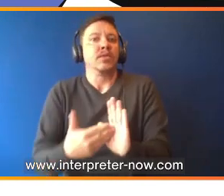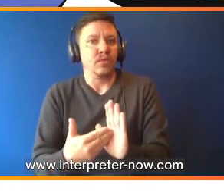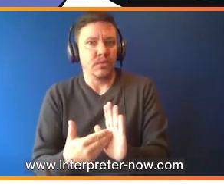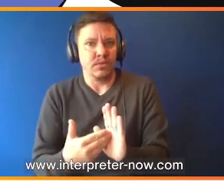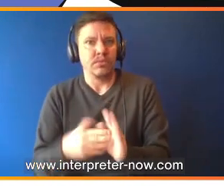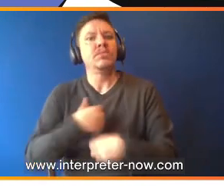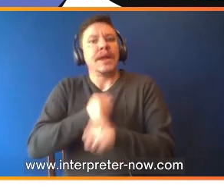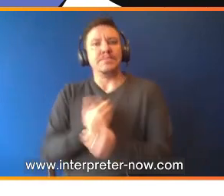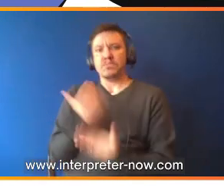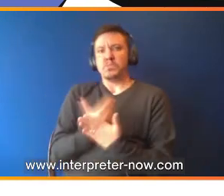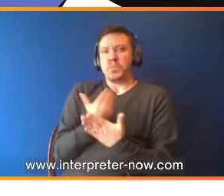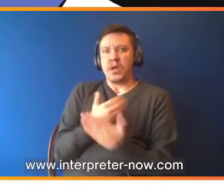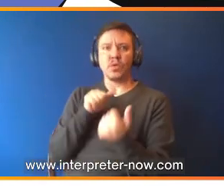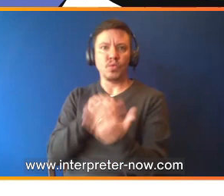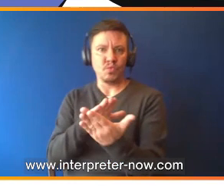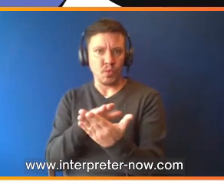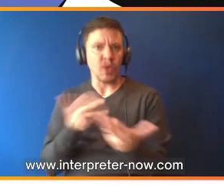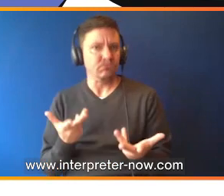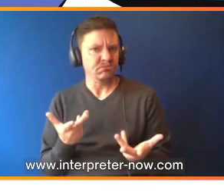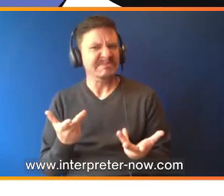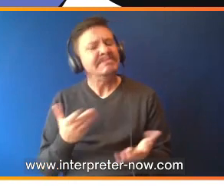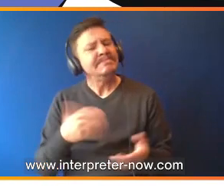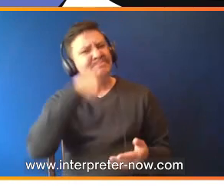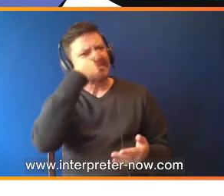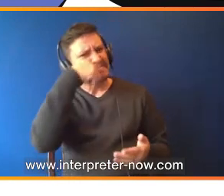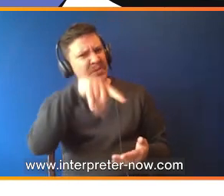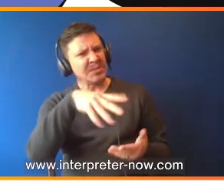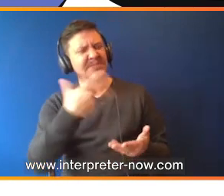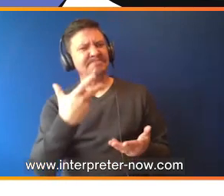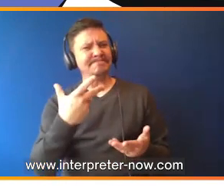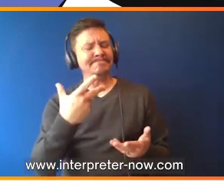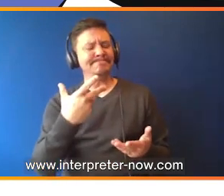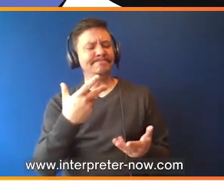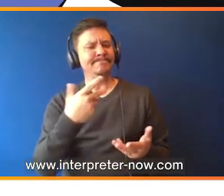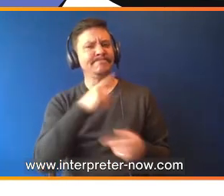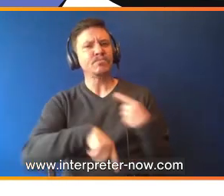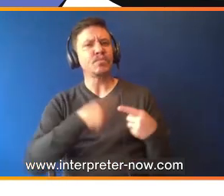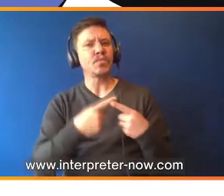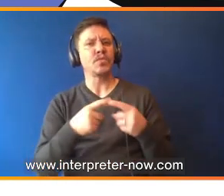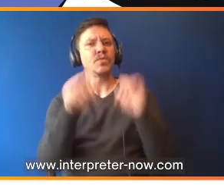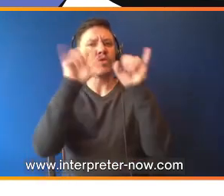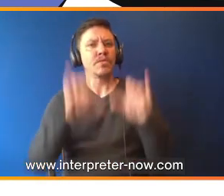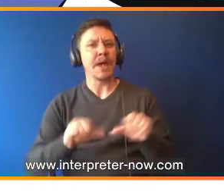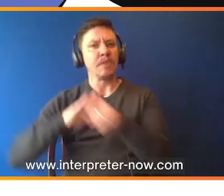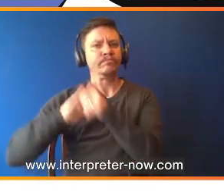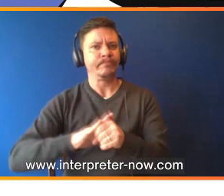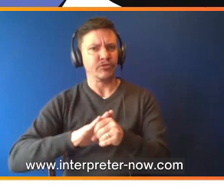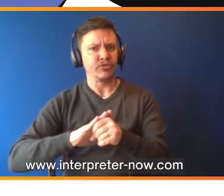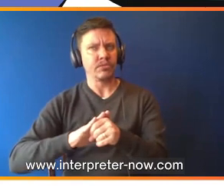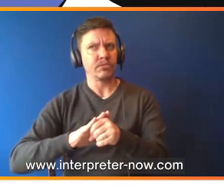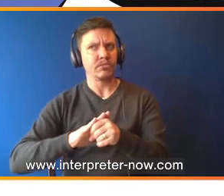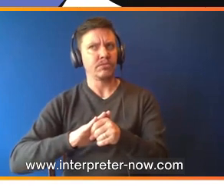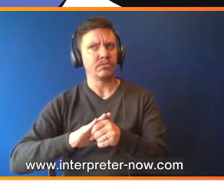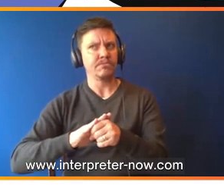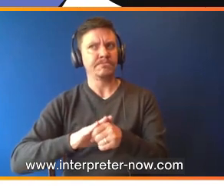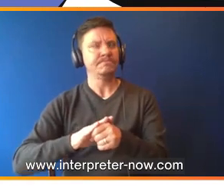great points. And that example I actually use a lot in my decks, and people are so surprised. They're like, what do you mean that people are